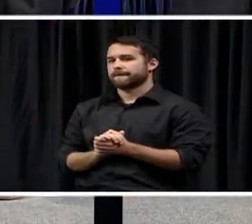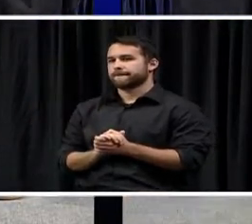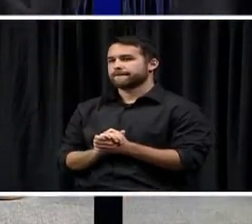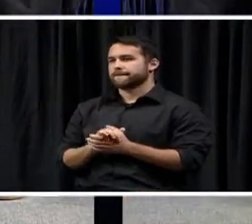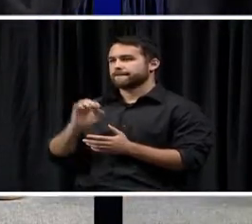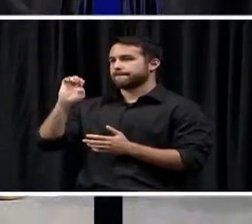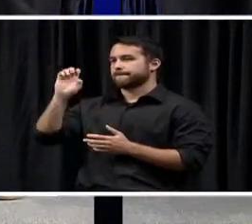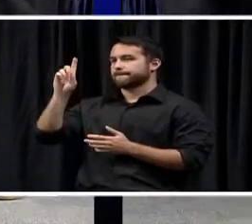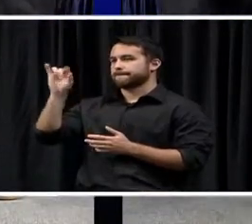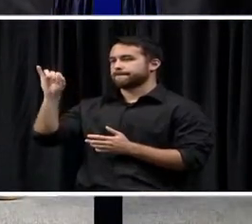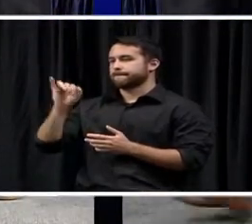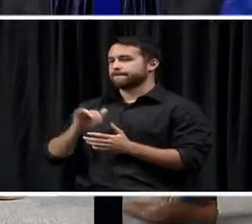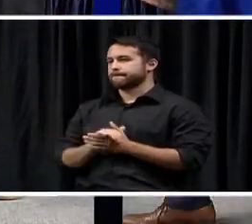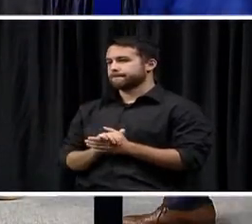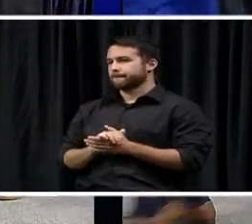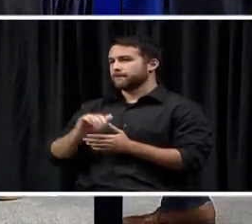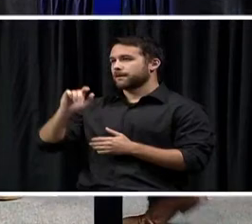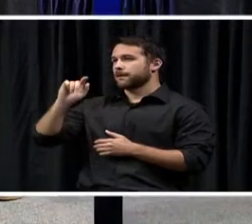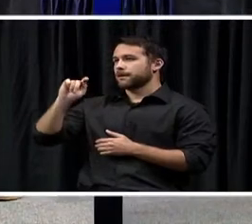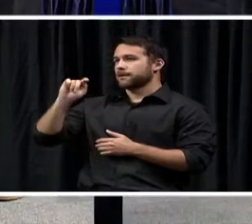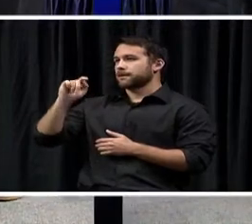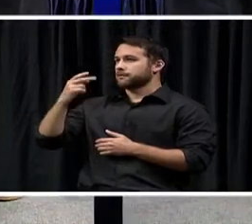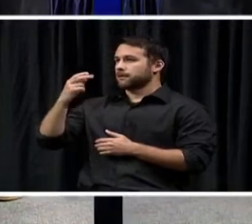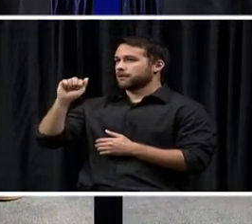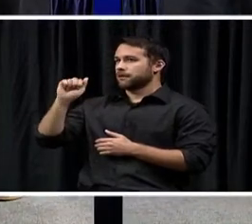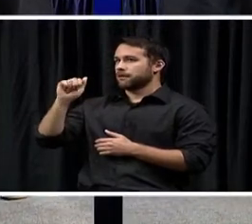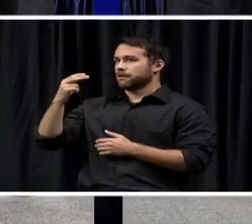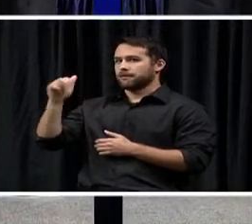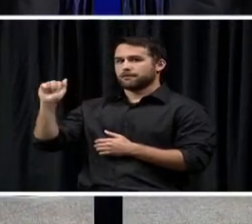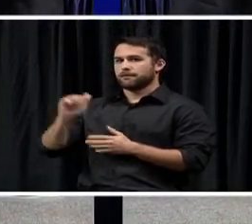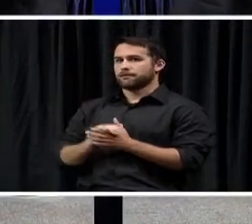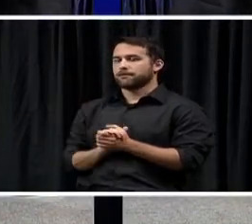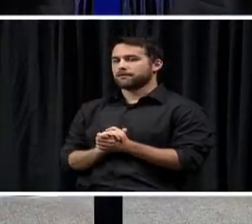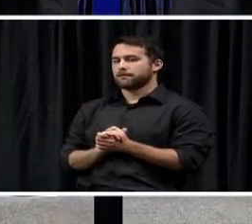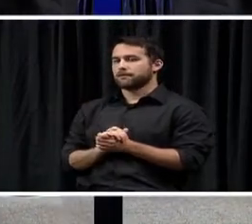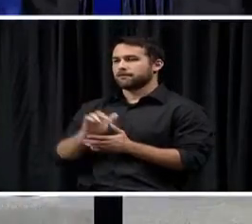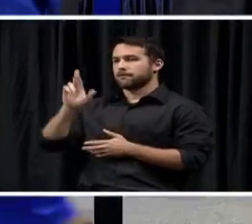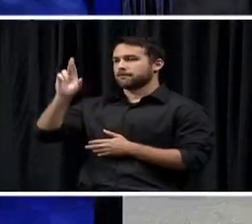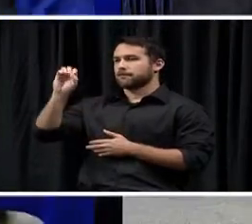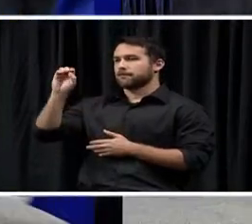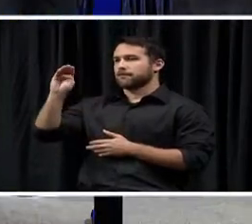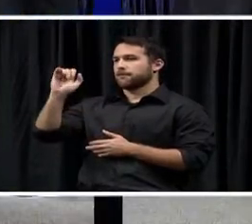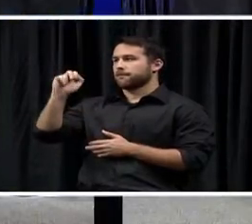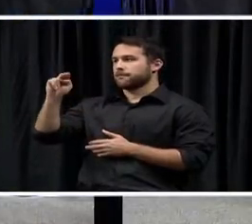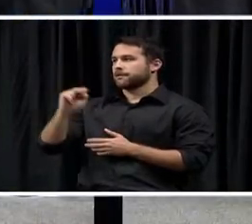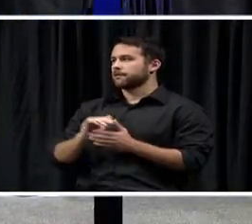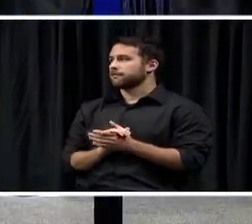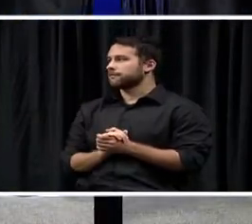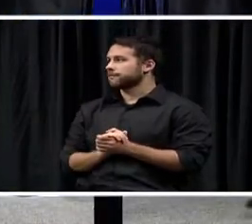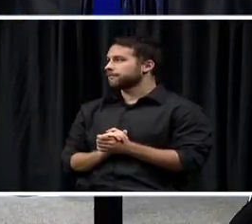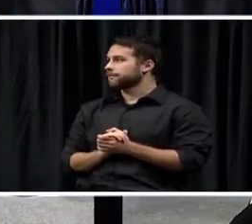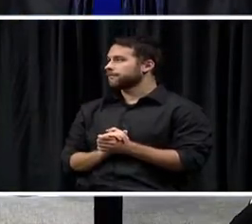Edie. Taha Ibrahim. Roman Scott Ingram.